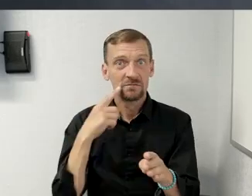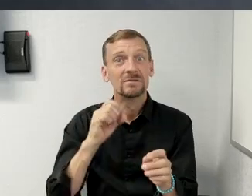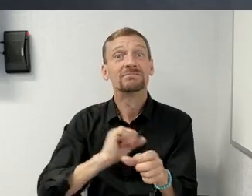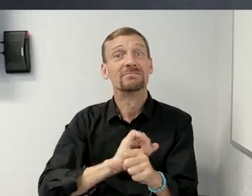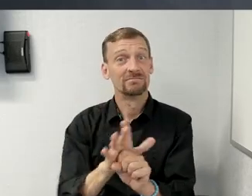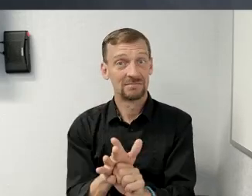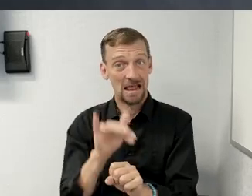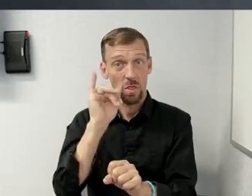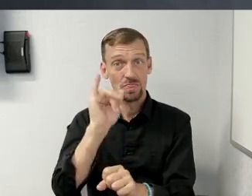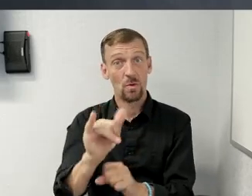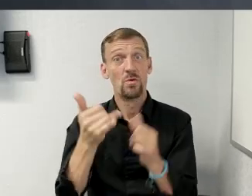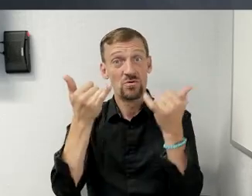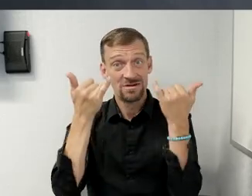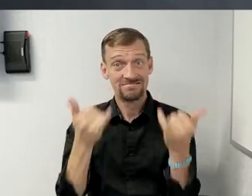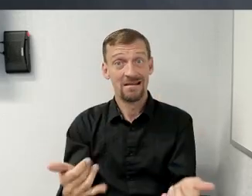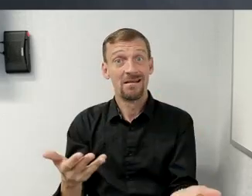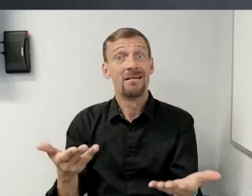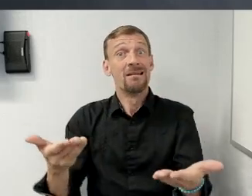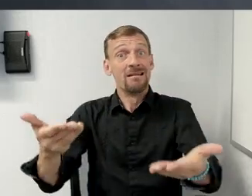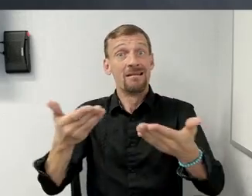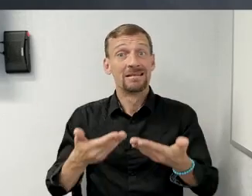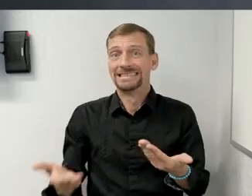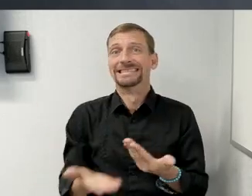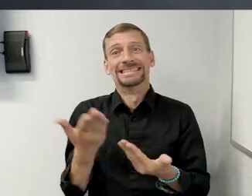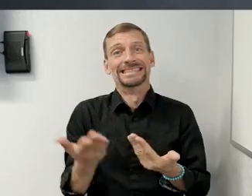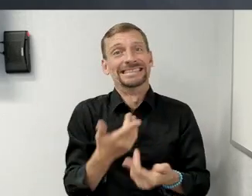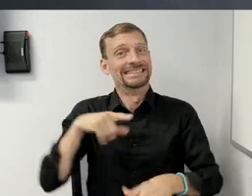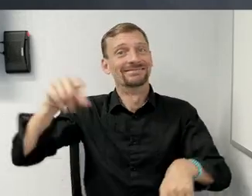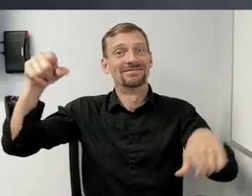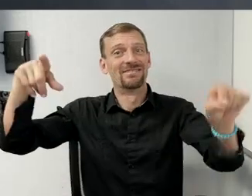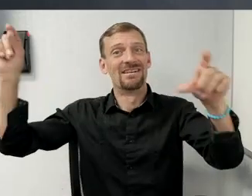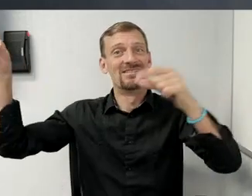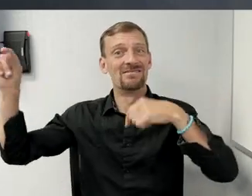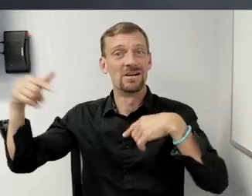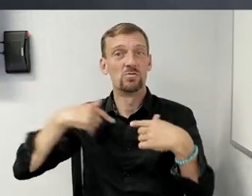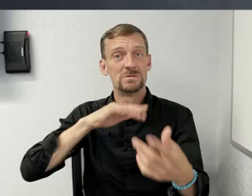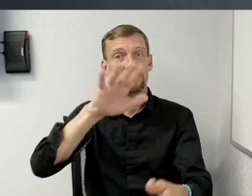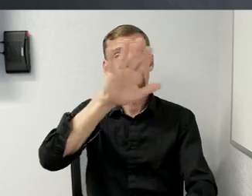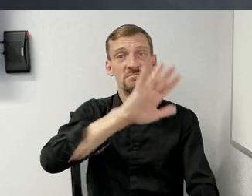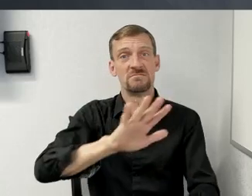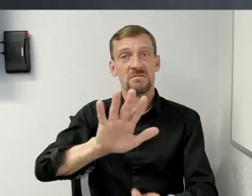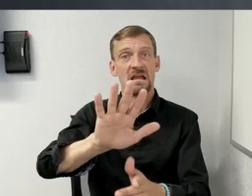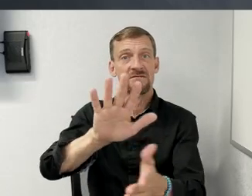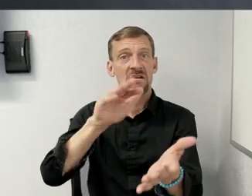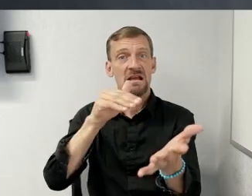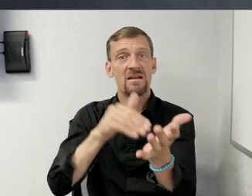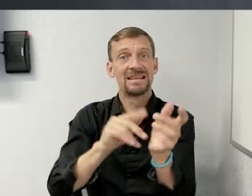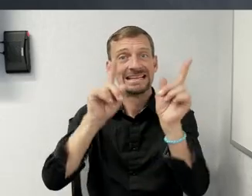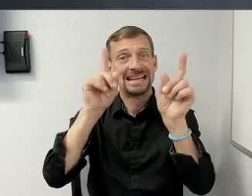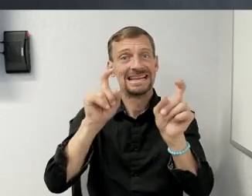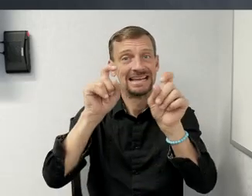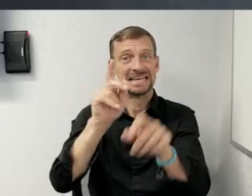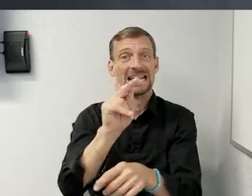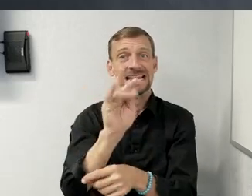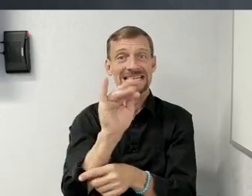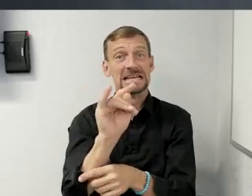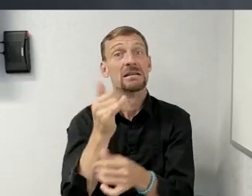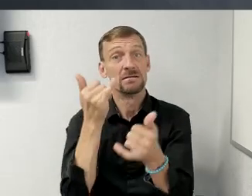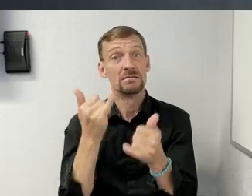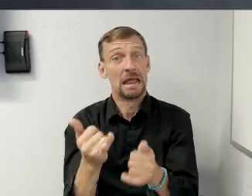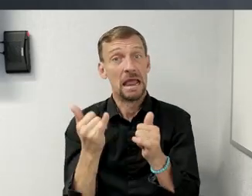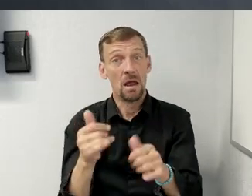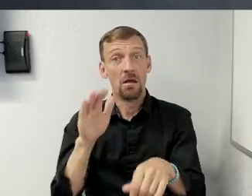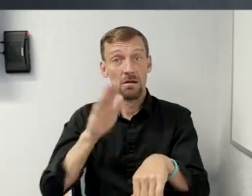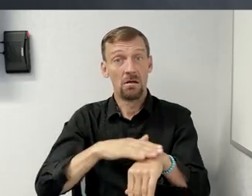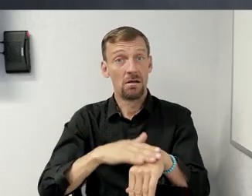testing supplies have become increasingly available. We have about 5,000 test kits across